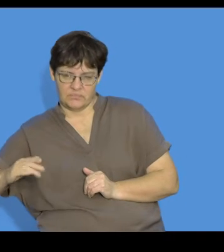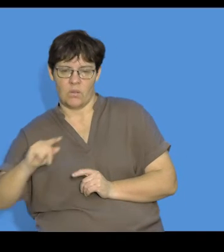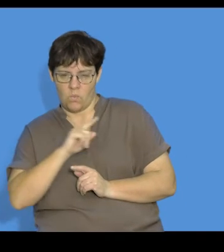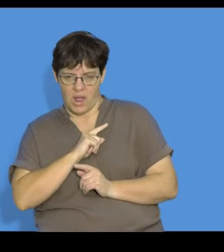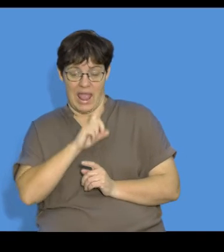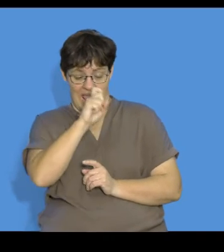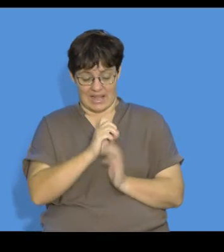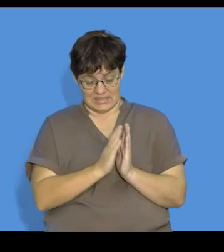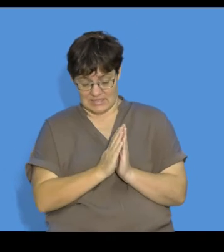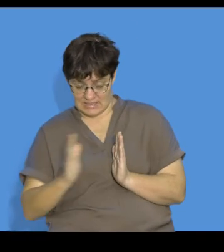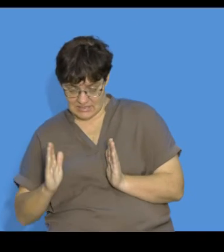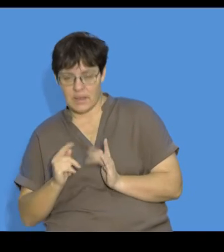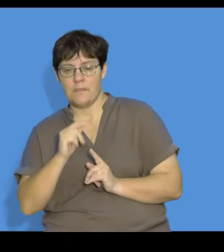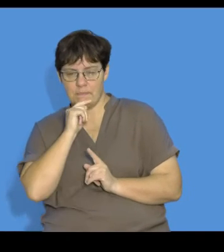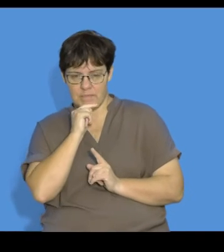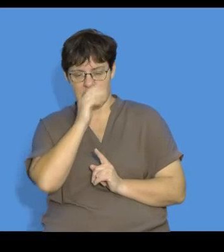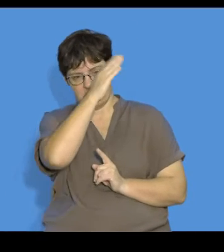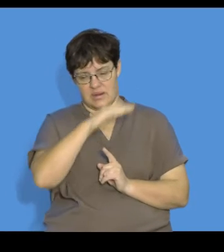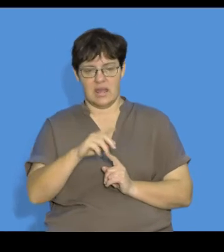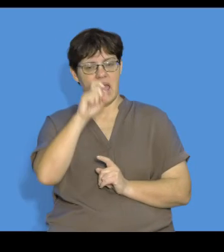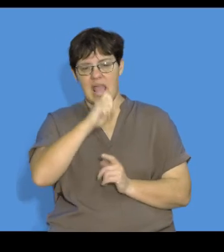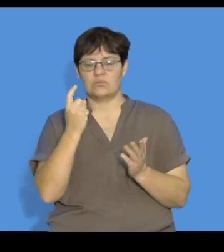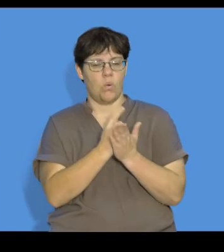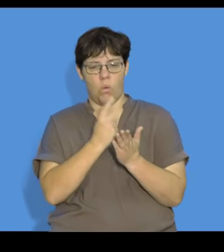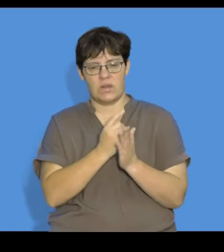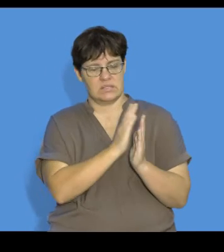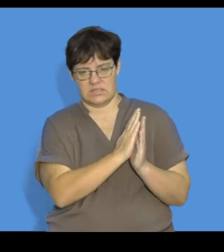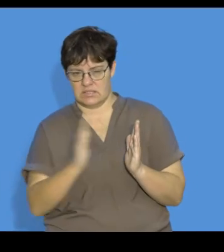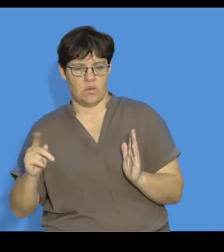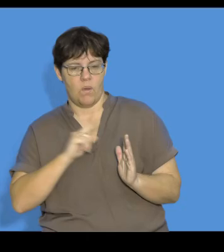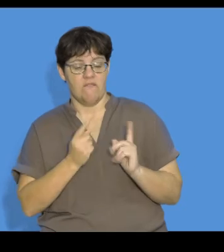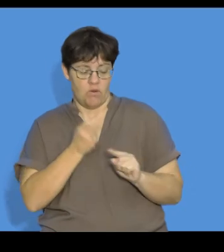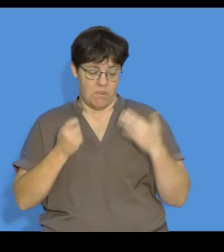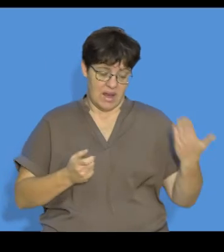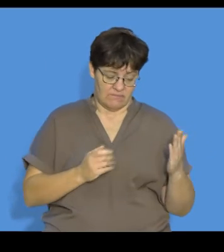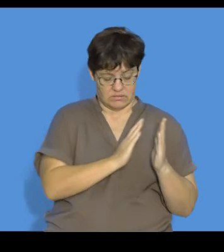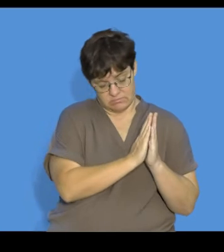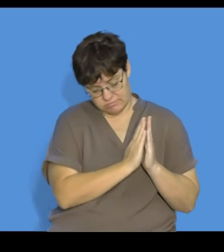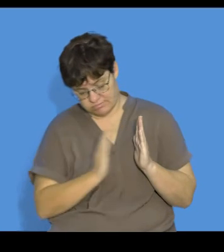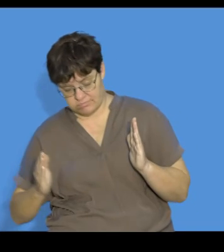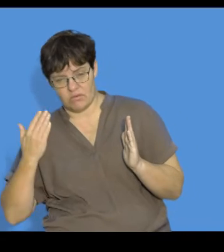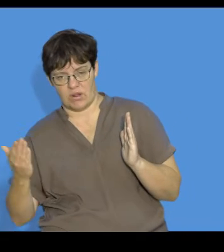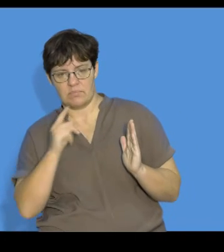the x value is increasing. But the x is always increasing because it's from left to right.